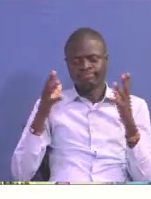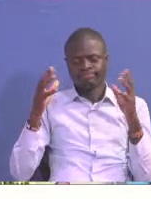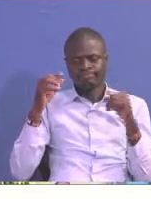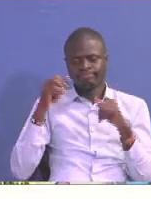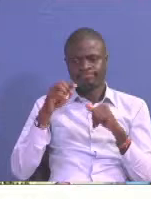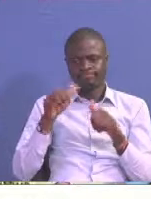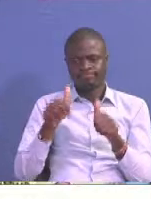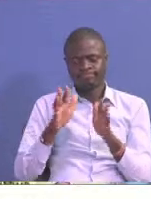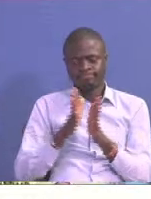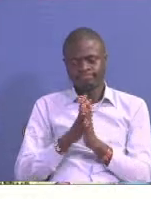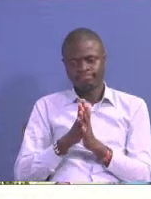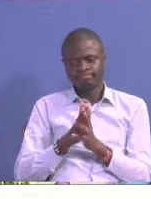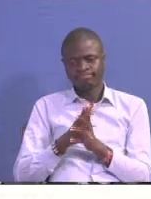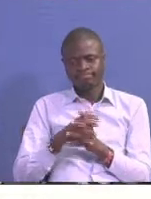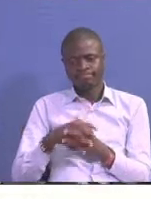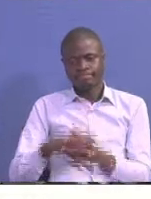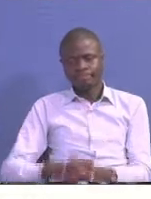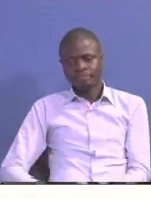well?